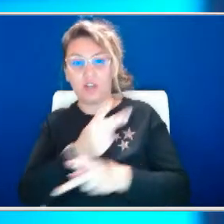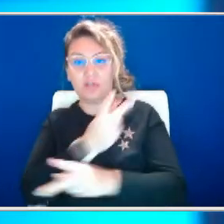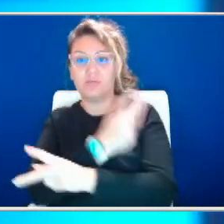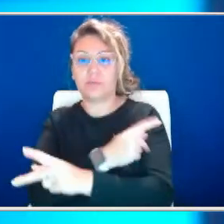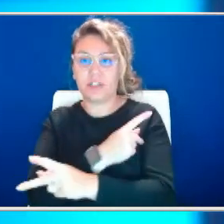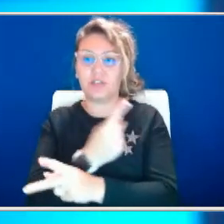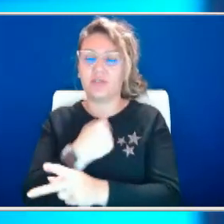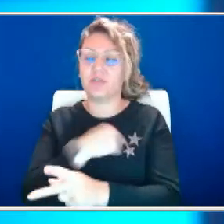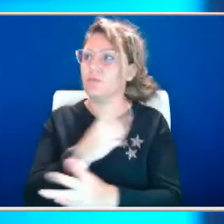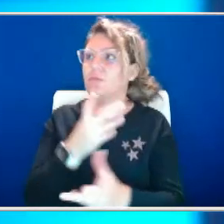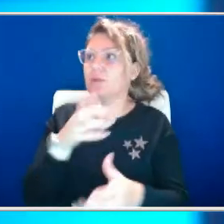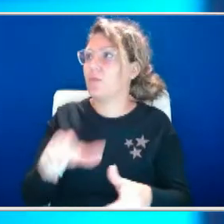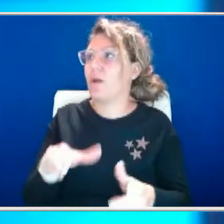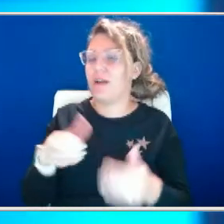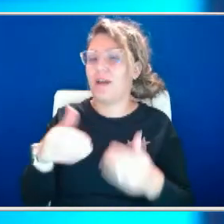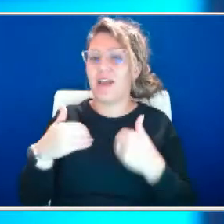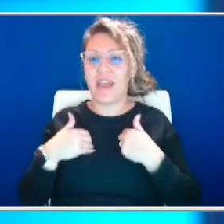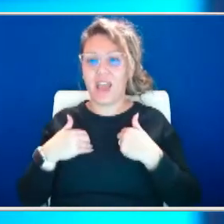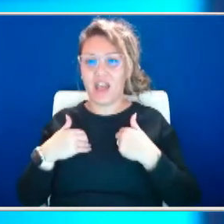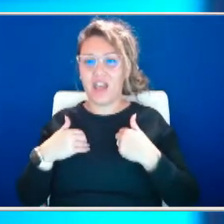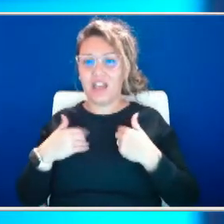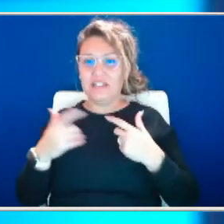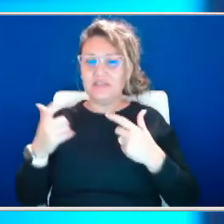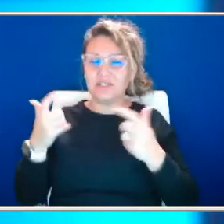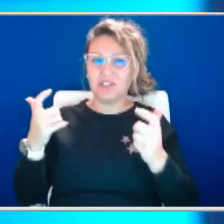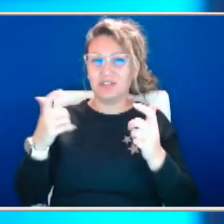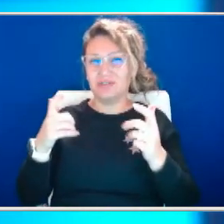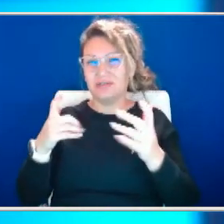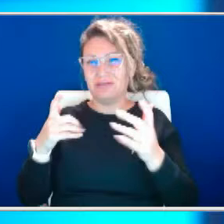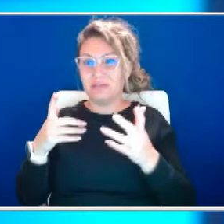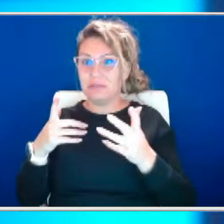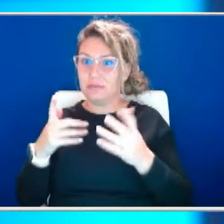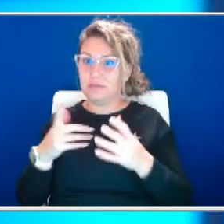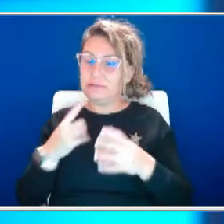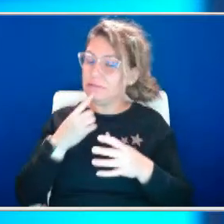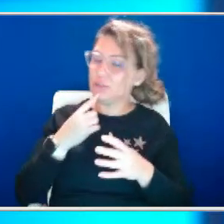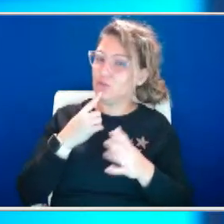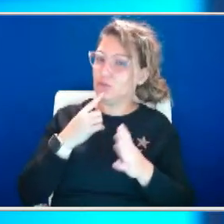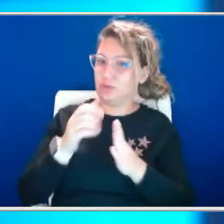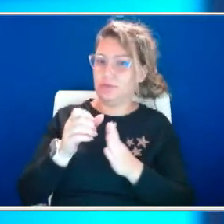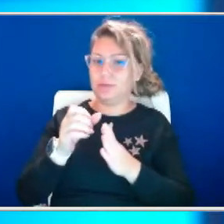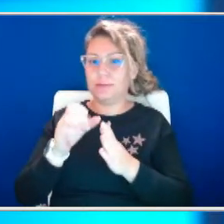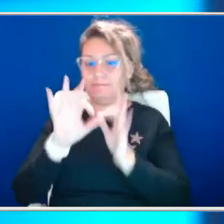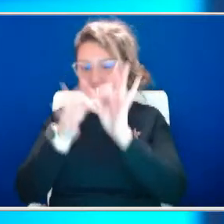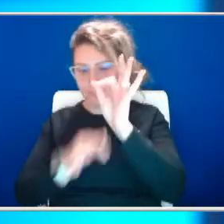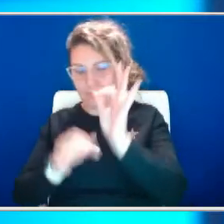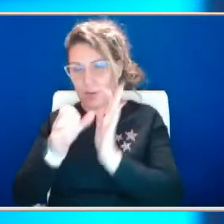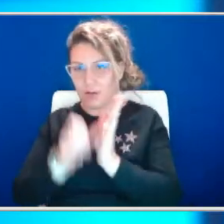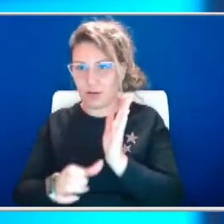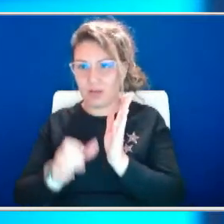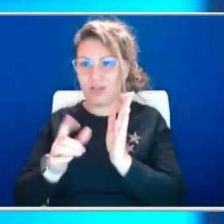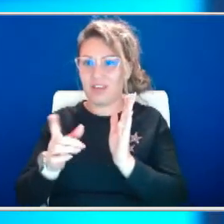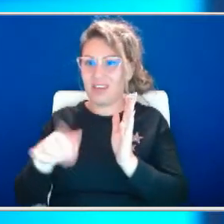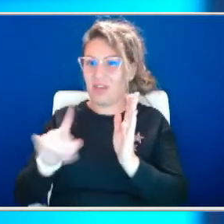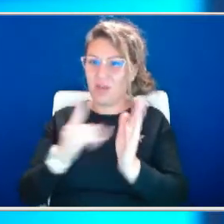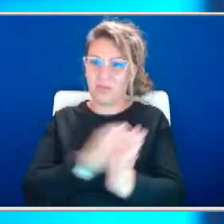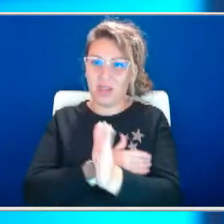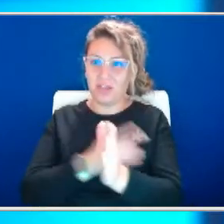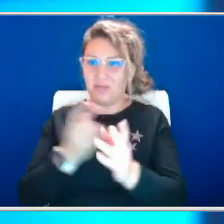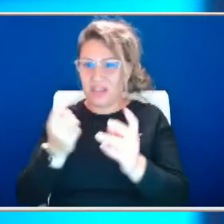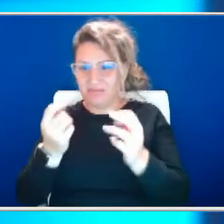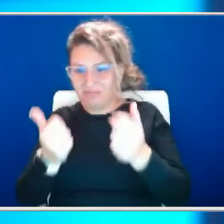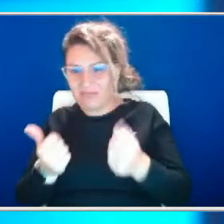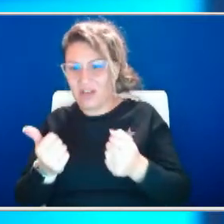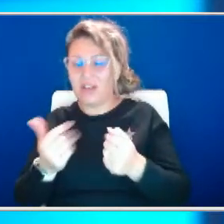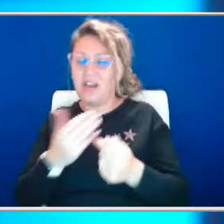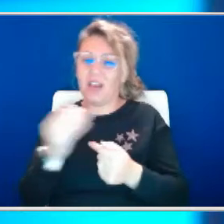to have had, a major spine operation and those types of things as well, because those muscles may have been stripped or removed during that surgery, and those are the muscles